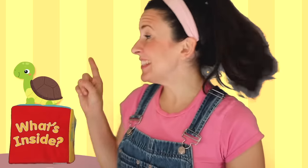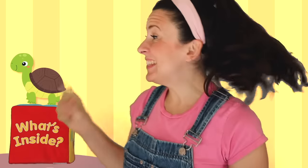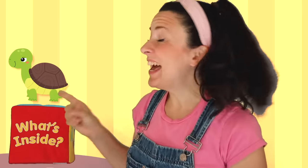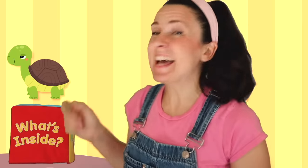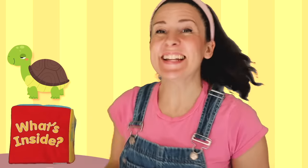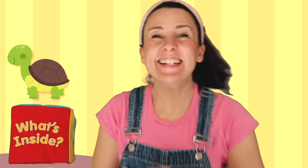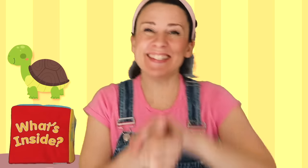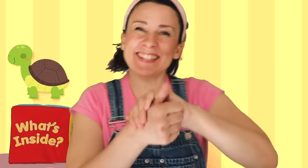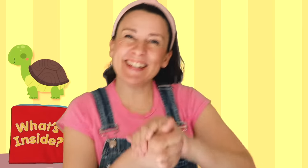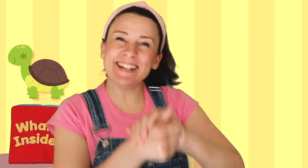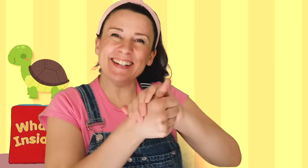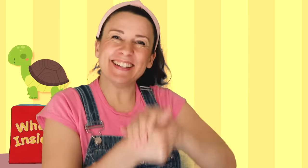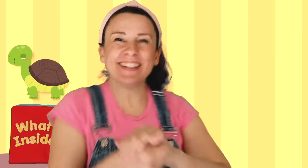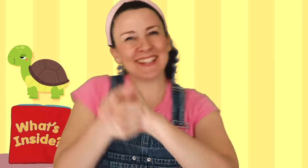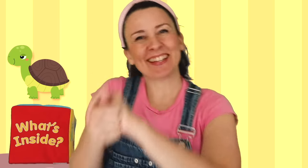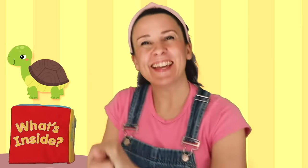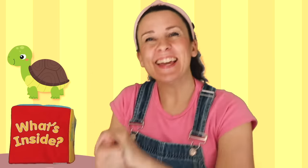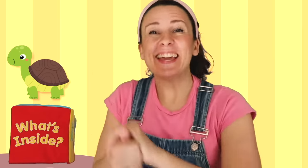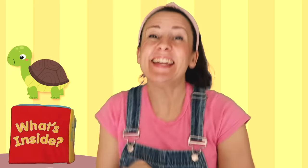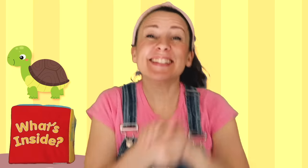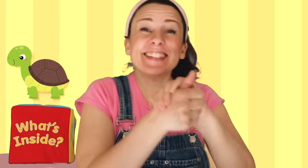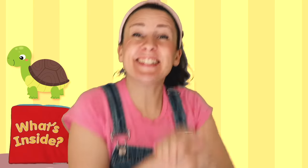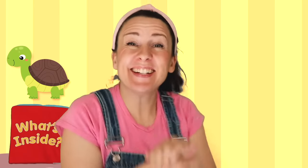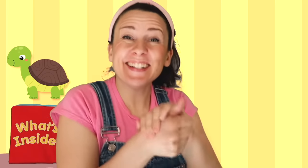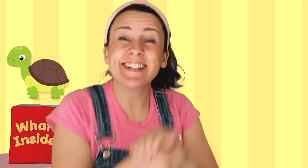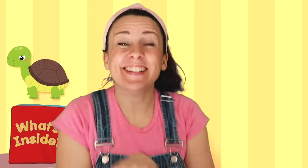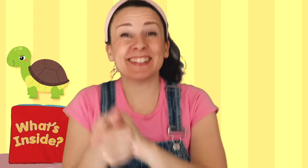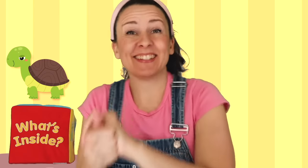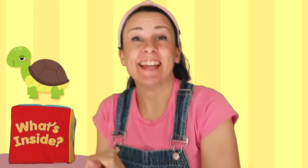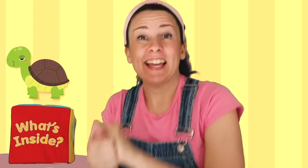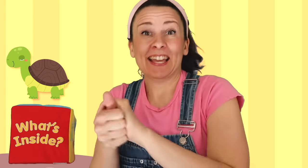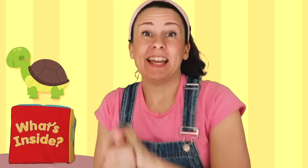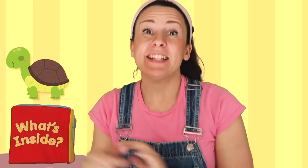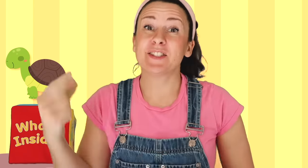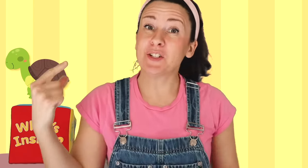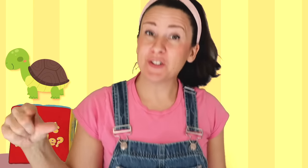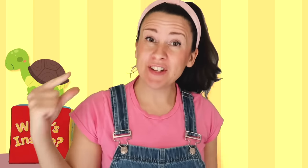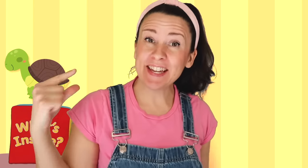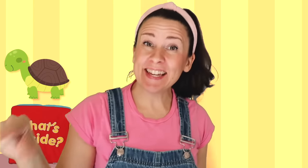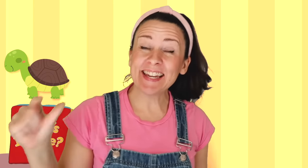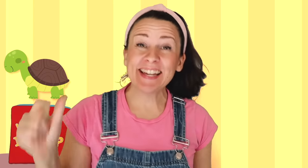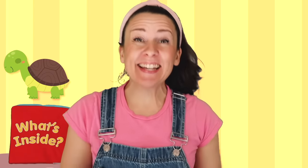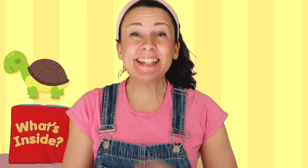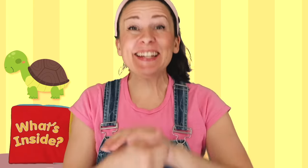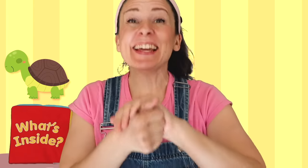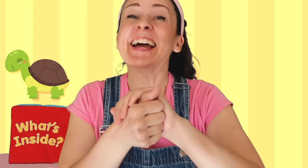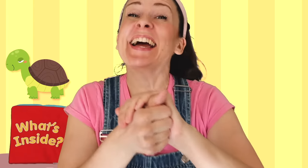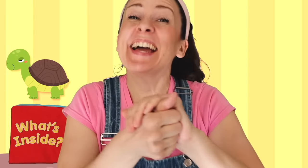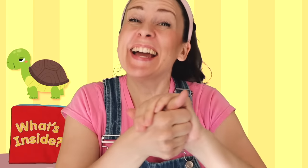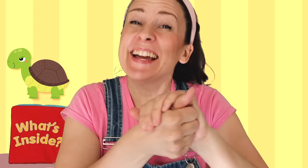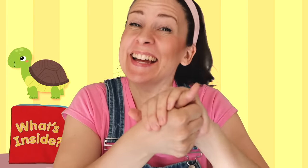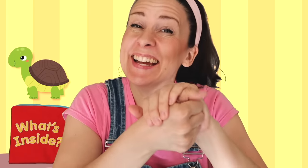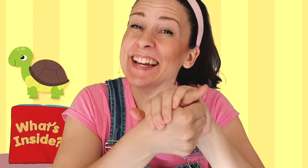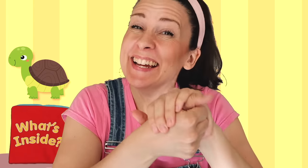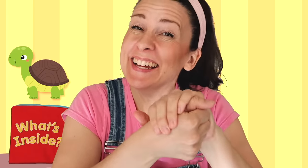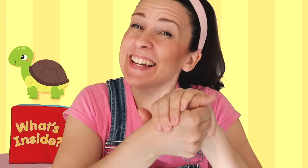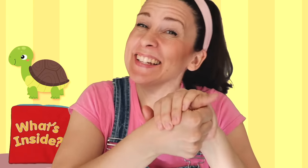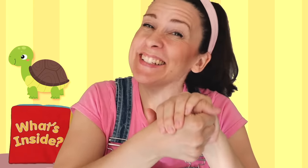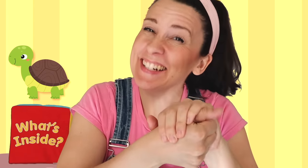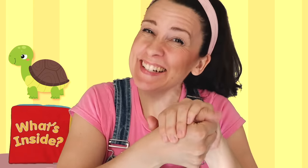What's that? It's a turtle. It's a turtle. It's a green